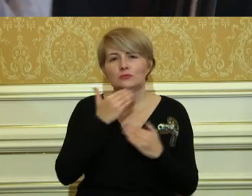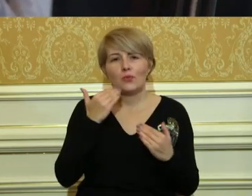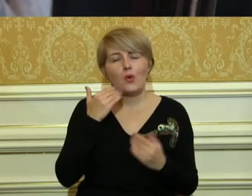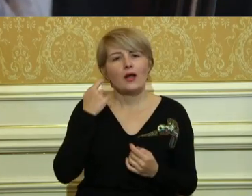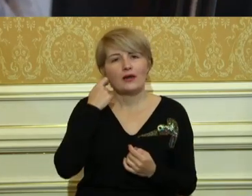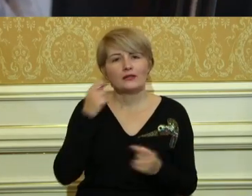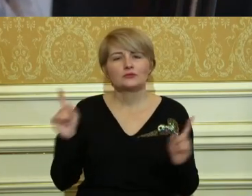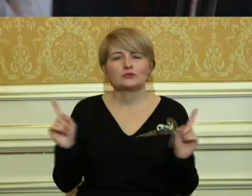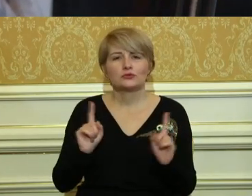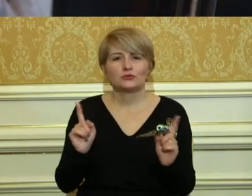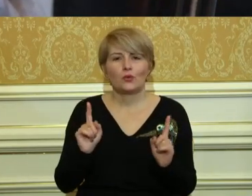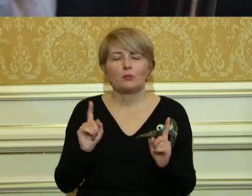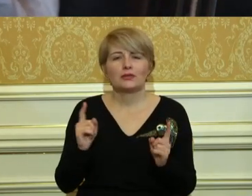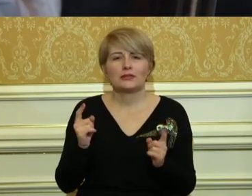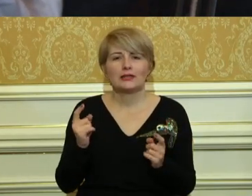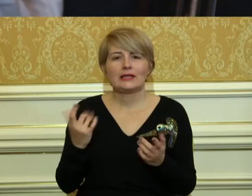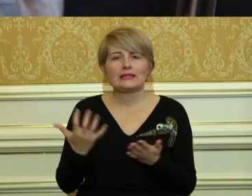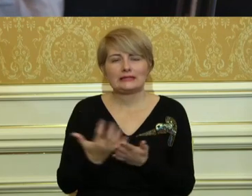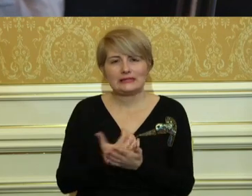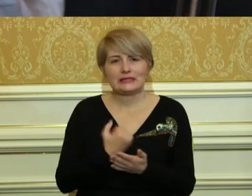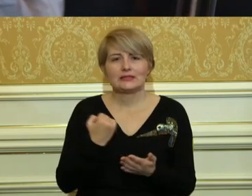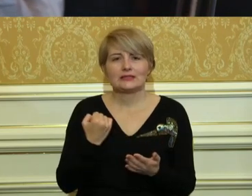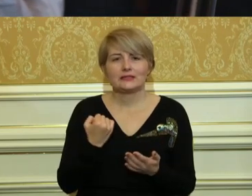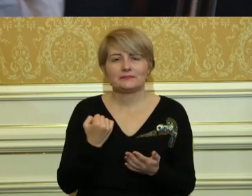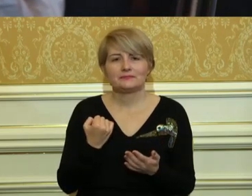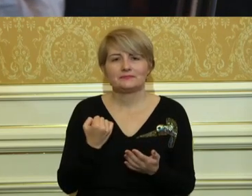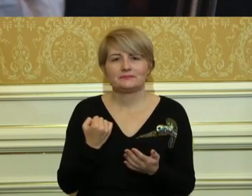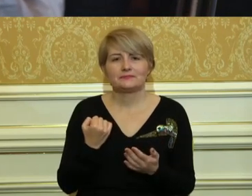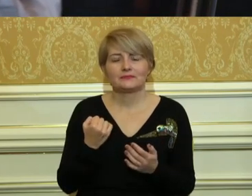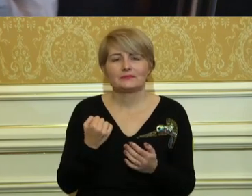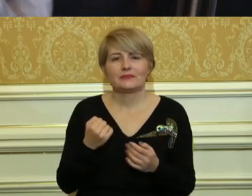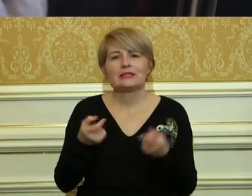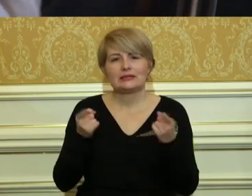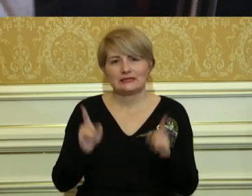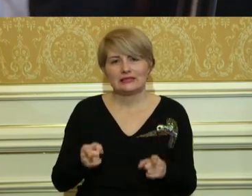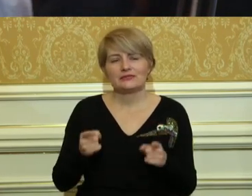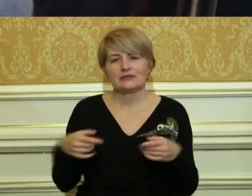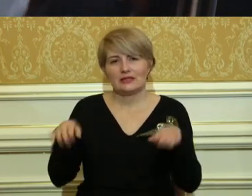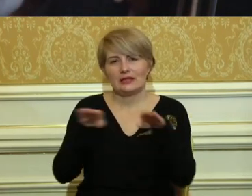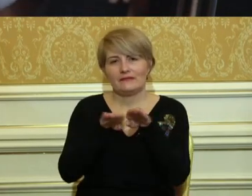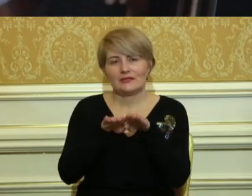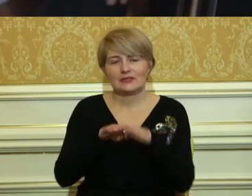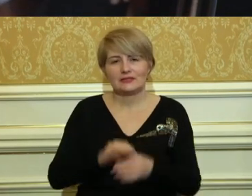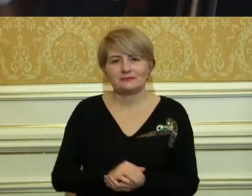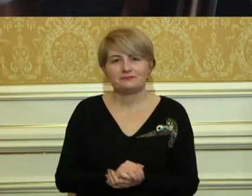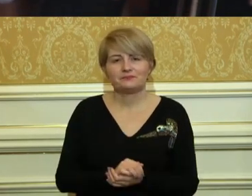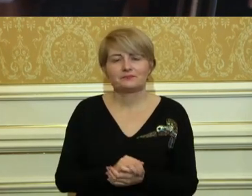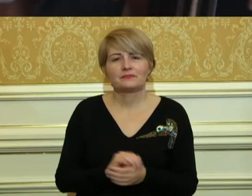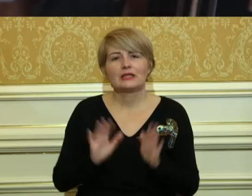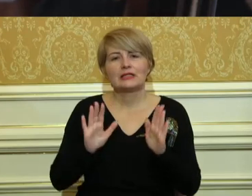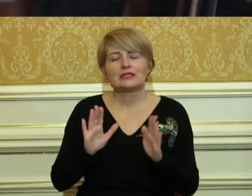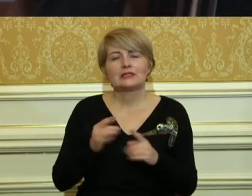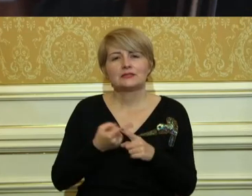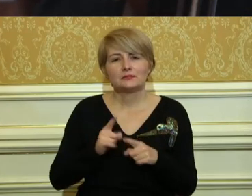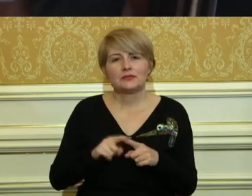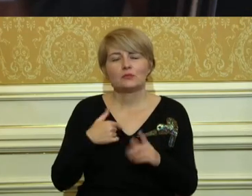have a lot of things to do, a lot of years just to reach the real equality. And so